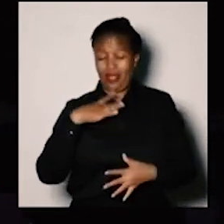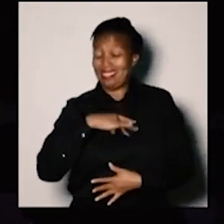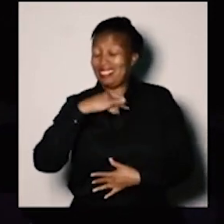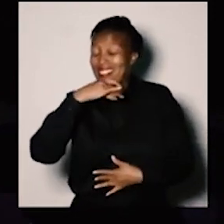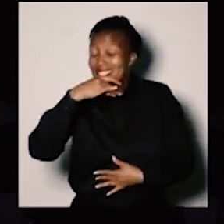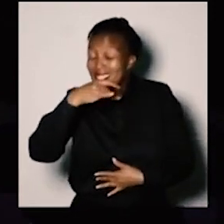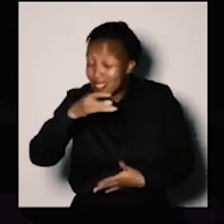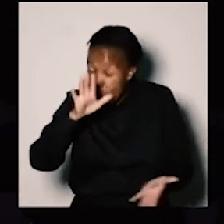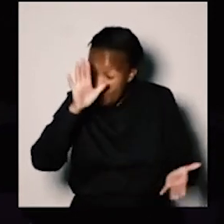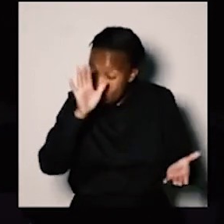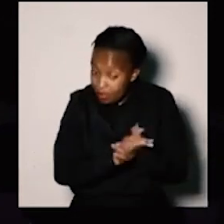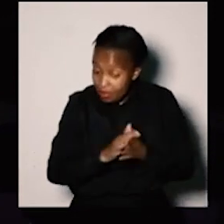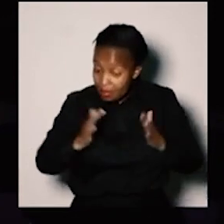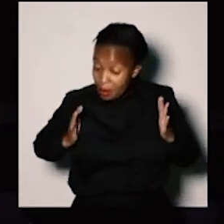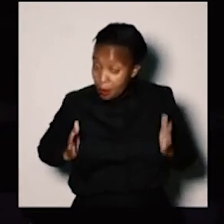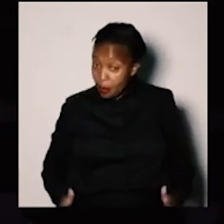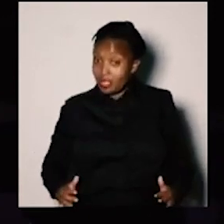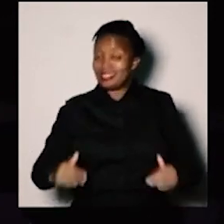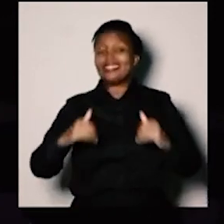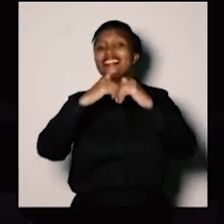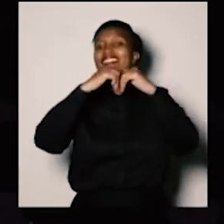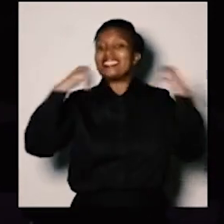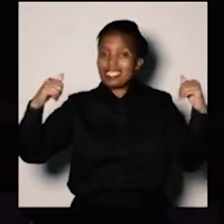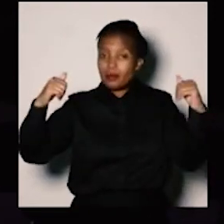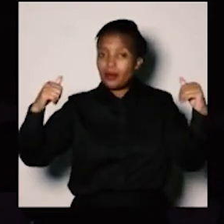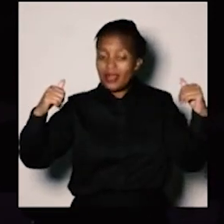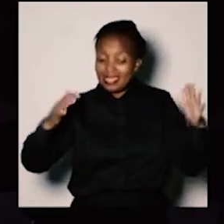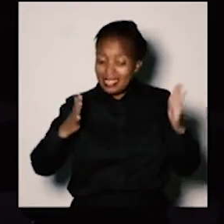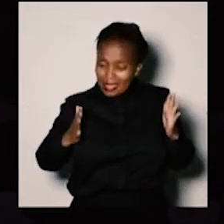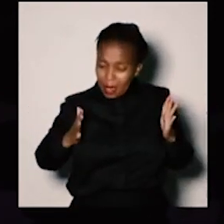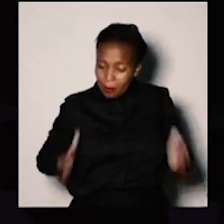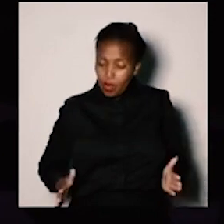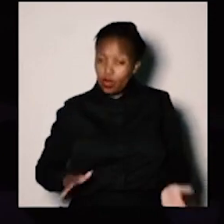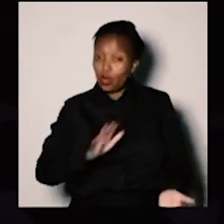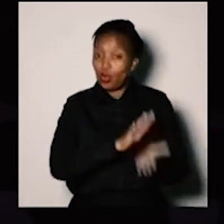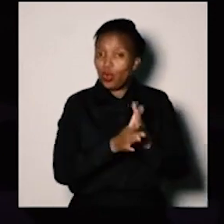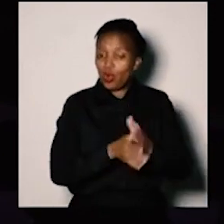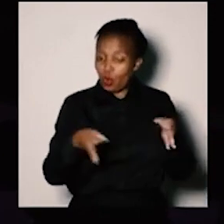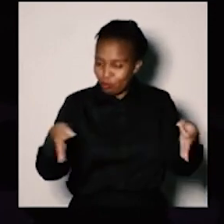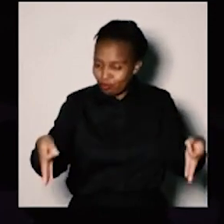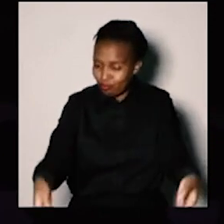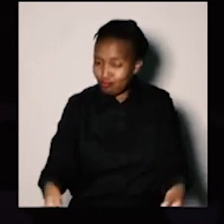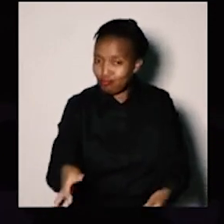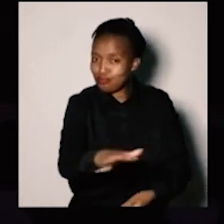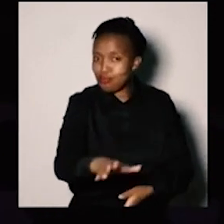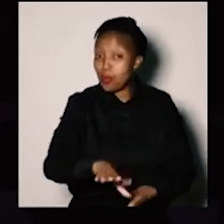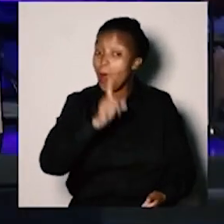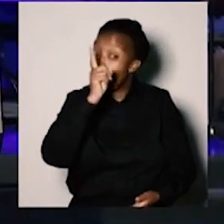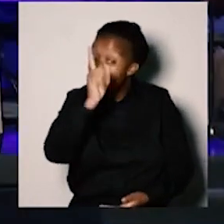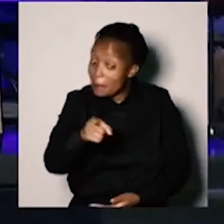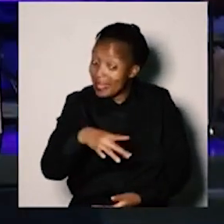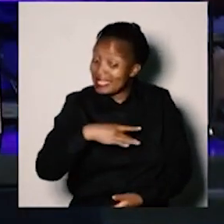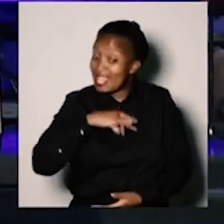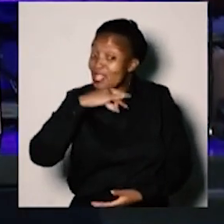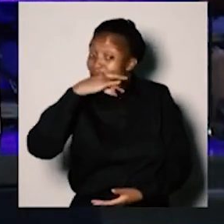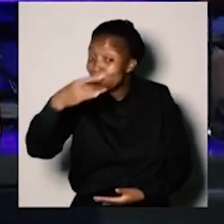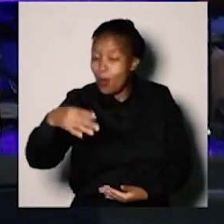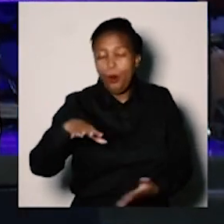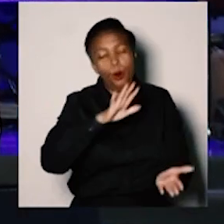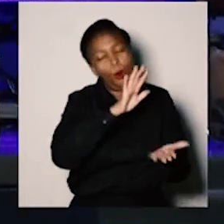body separates. The body is taken to the graveyard, but the soul goes to the other side of the